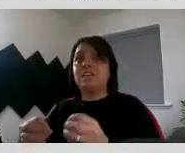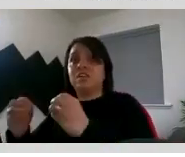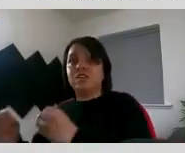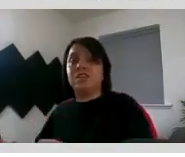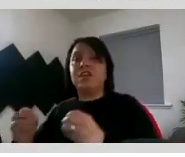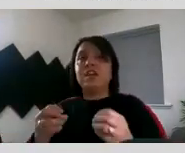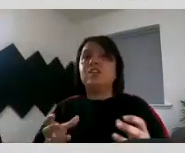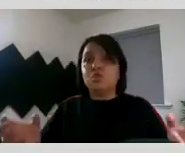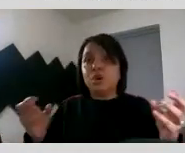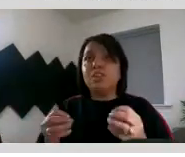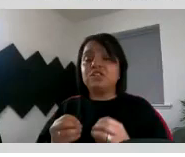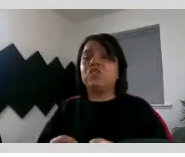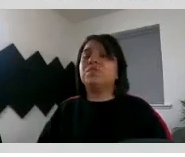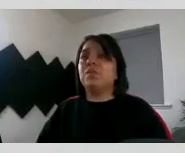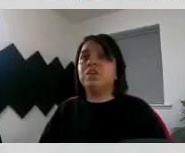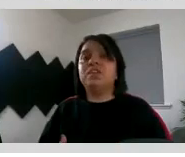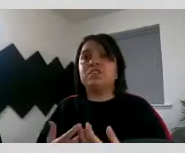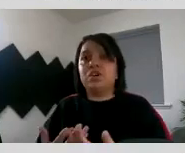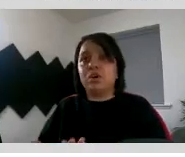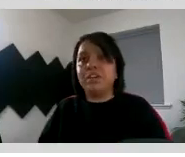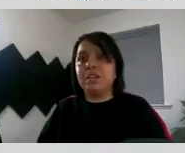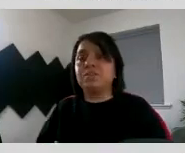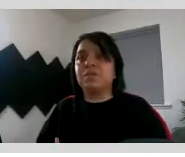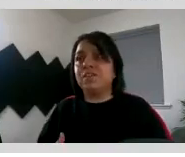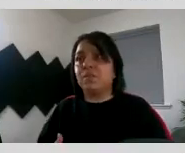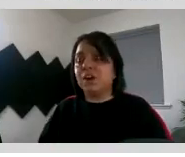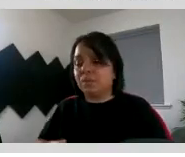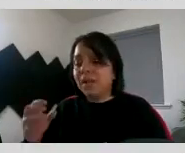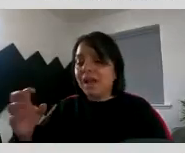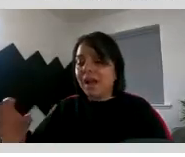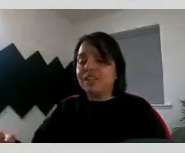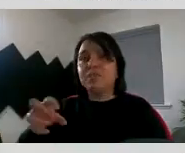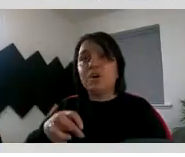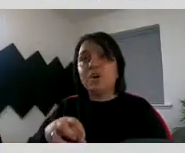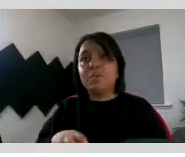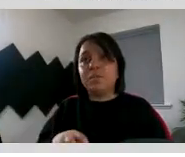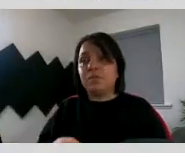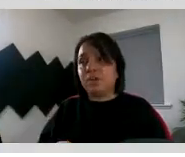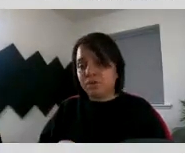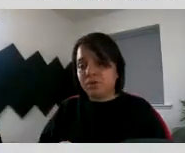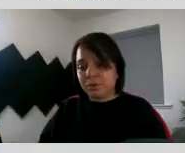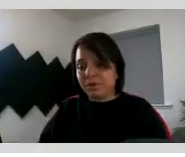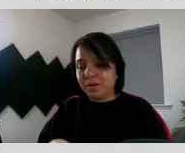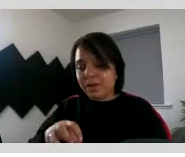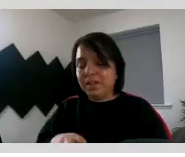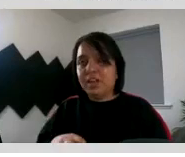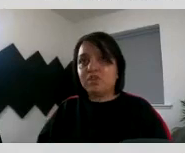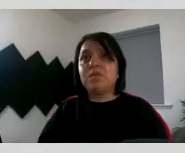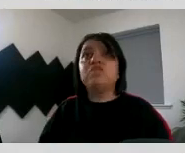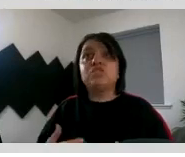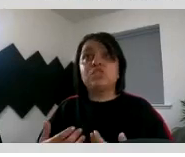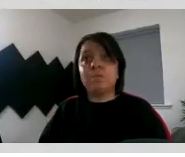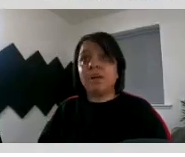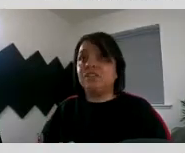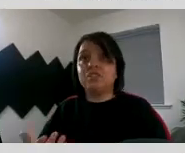in London. Join these groups and they will give you so many tips to make you feel welcome. And there's going to be other people like you as well in that group that have